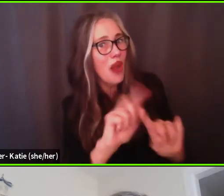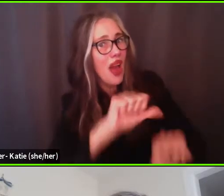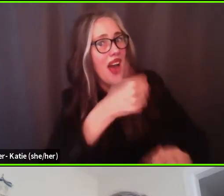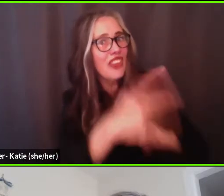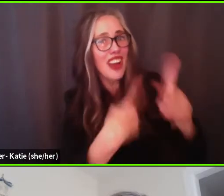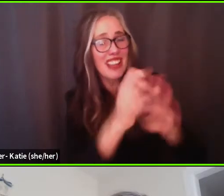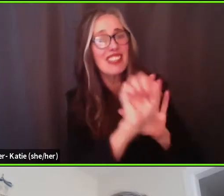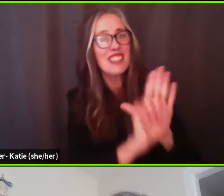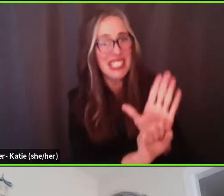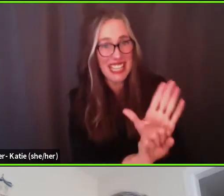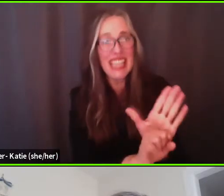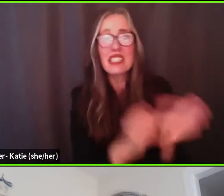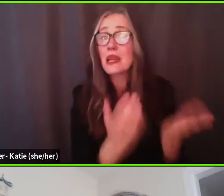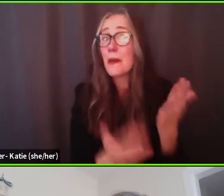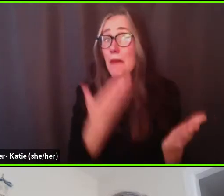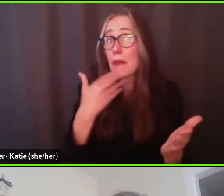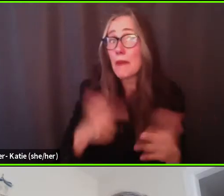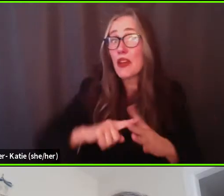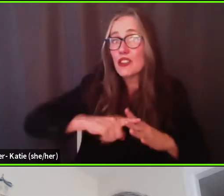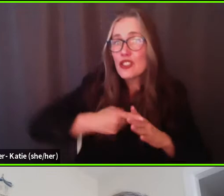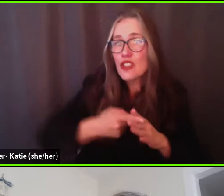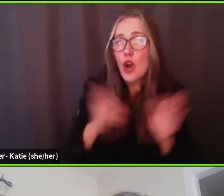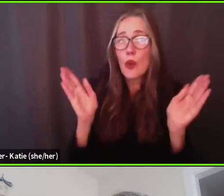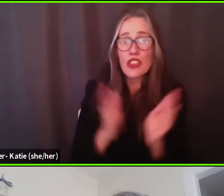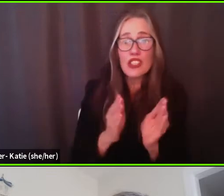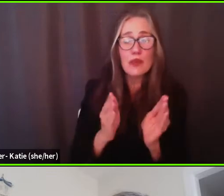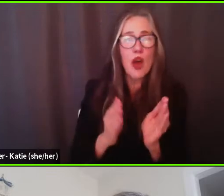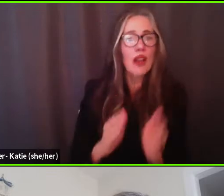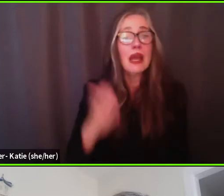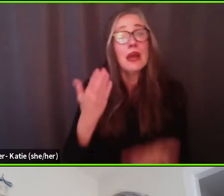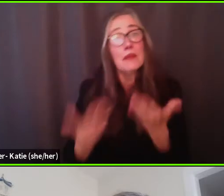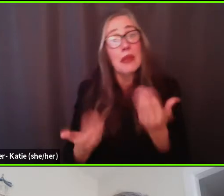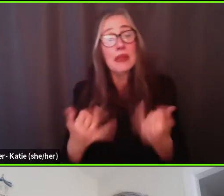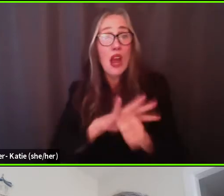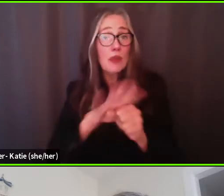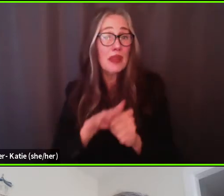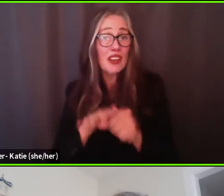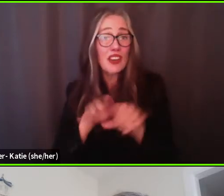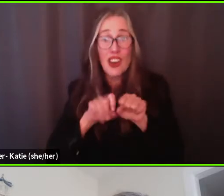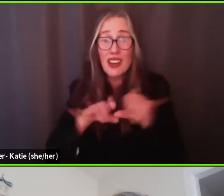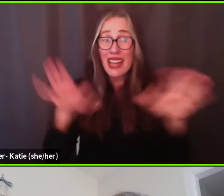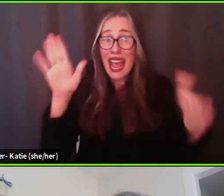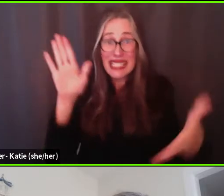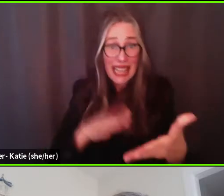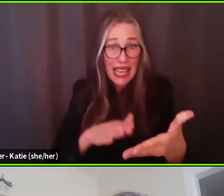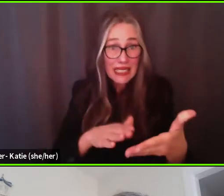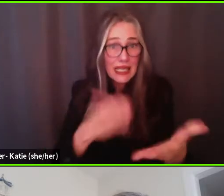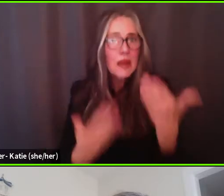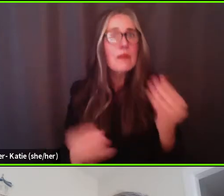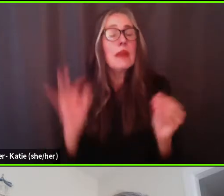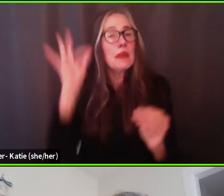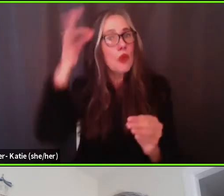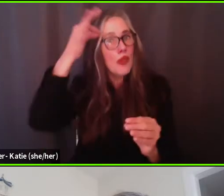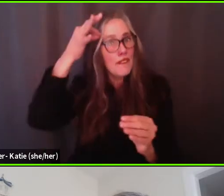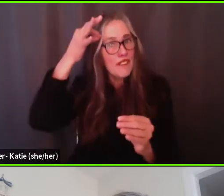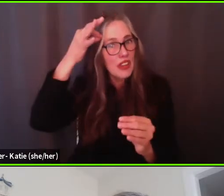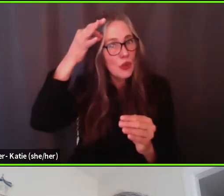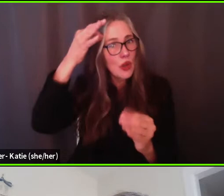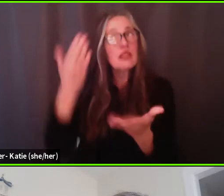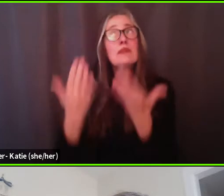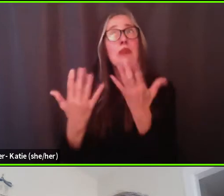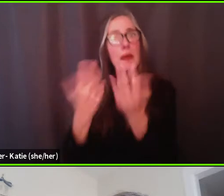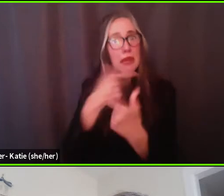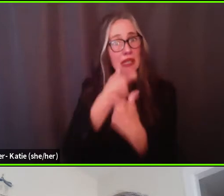pandemic's over and trump is gone there may be more appetite at the federal level nate and i were doing work with um with representatives there previously